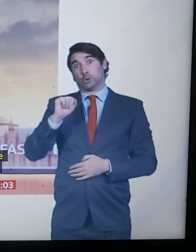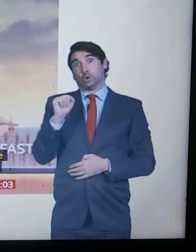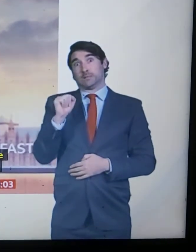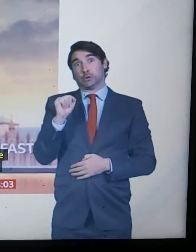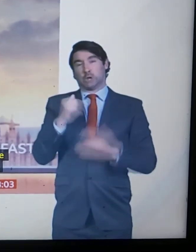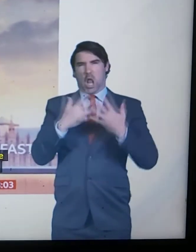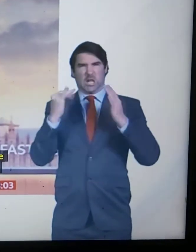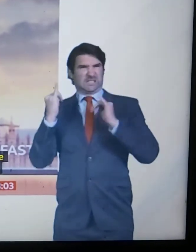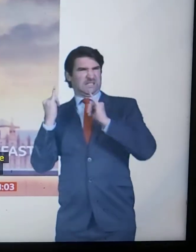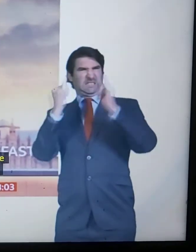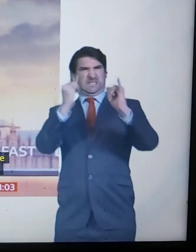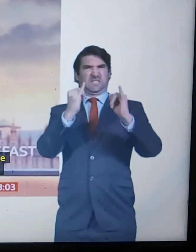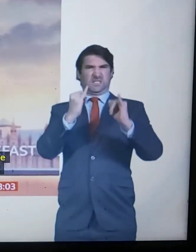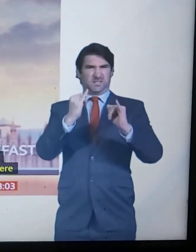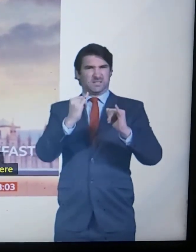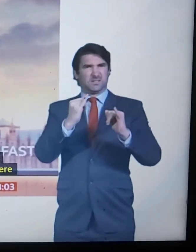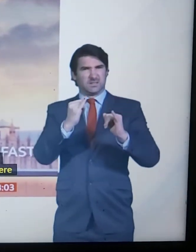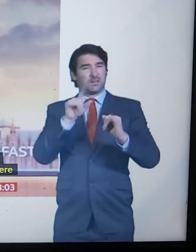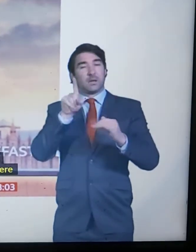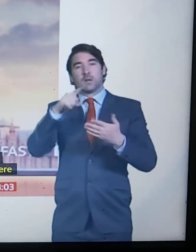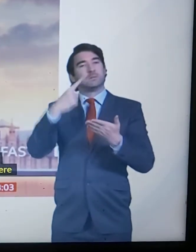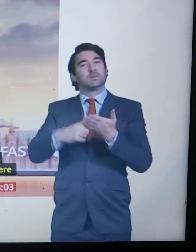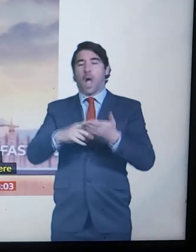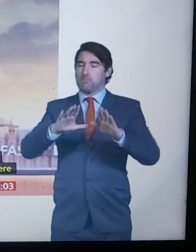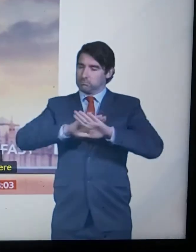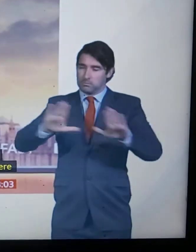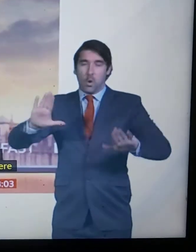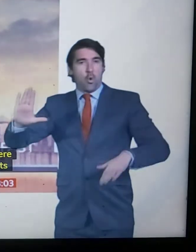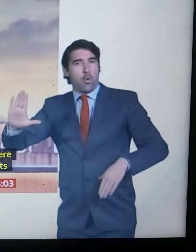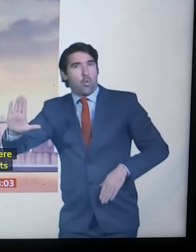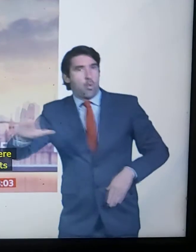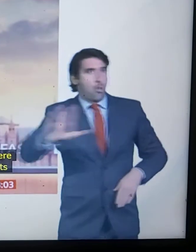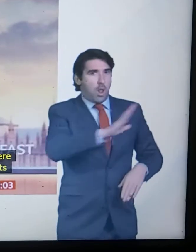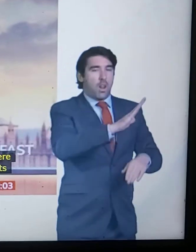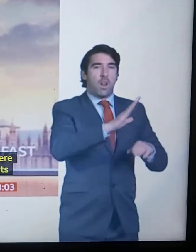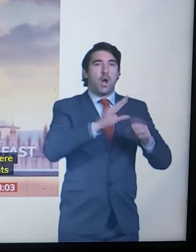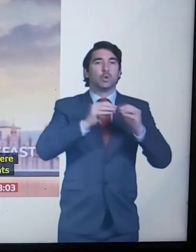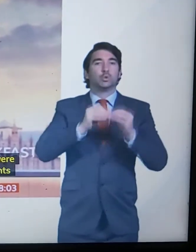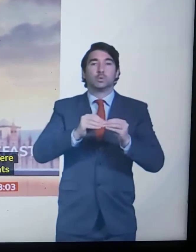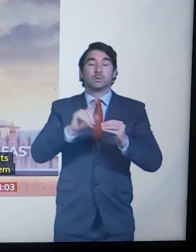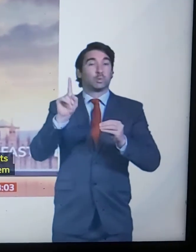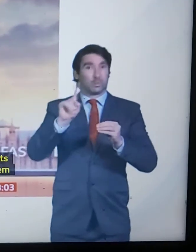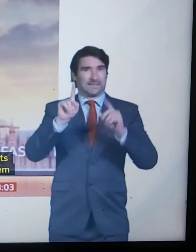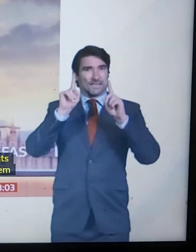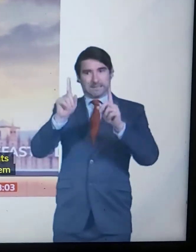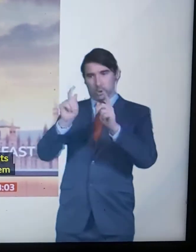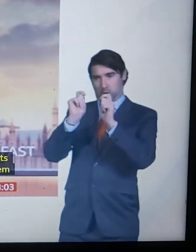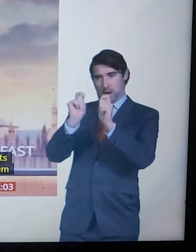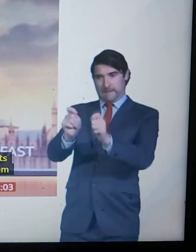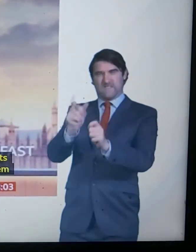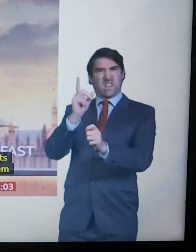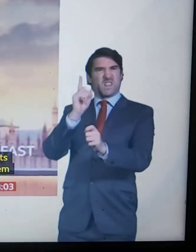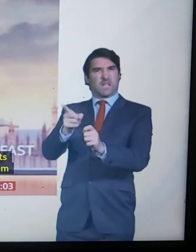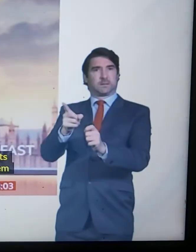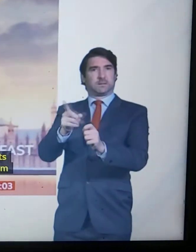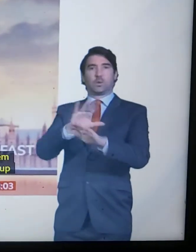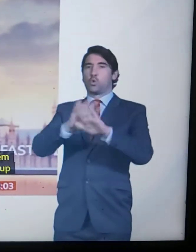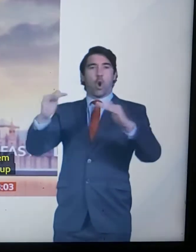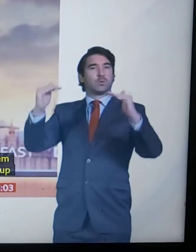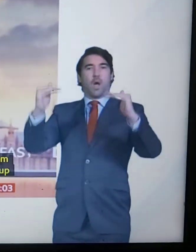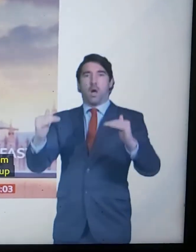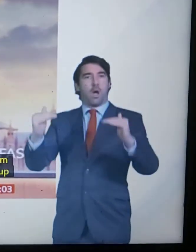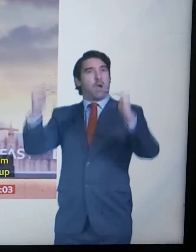grades lowered, the system was scrapped and students ended up with the grade they were originally predicted by their teachers. He has admitted that some